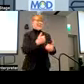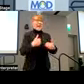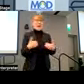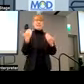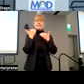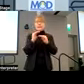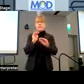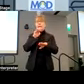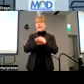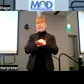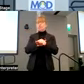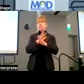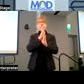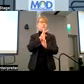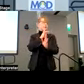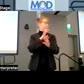proficiency.